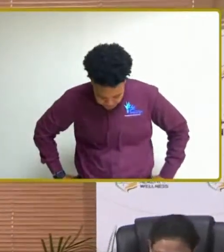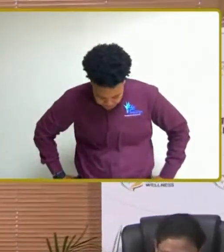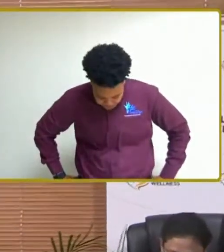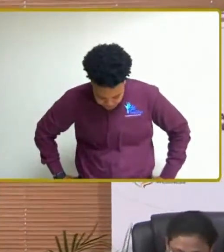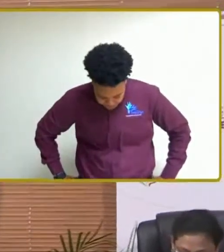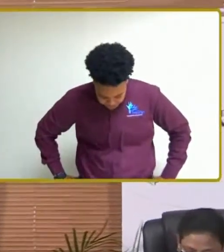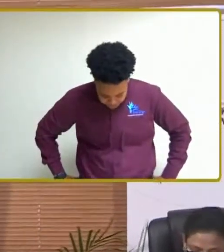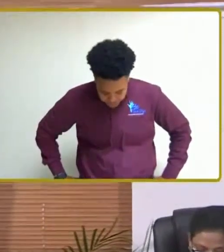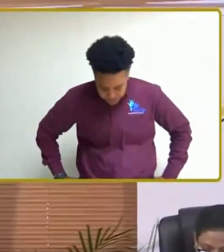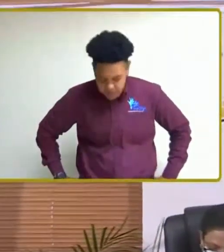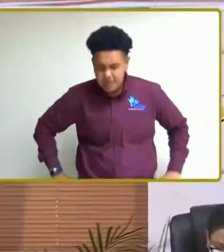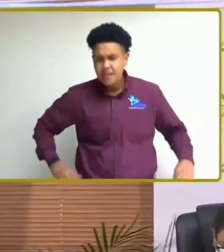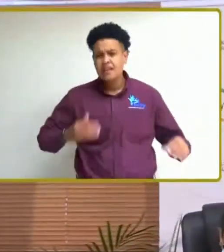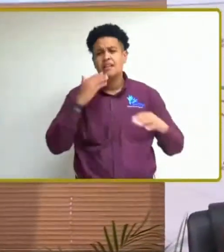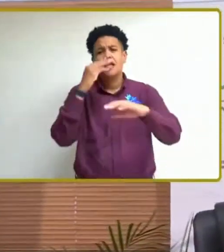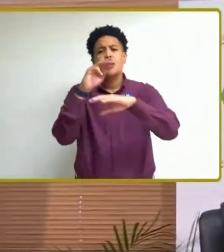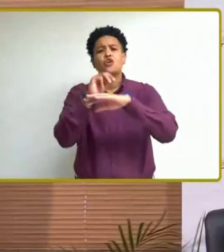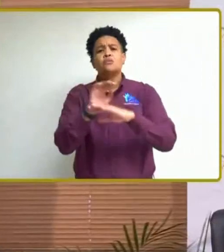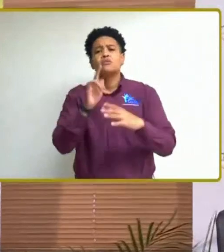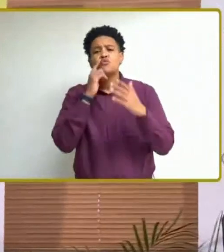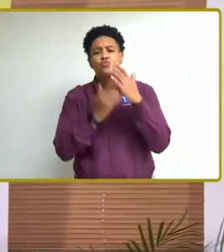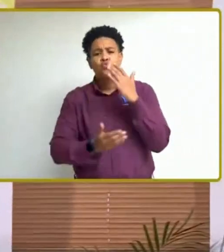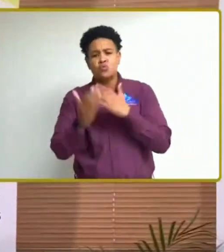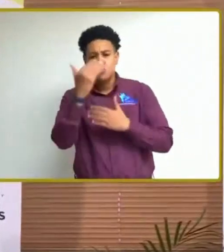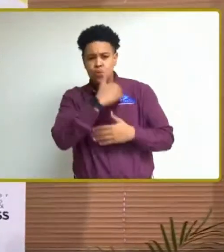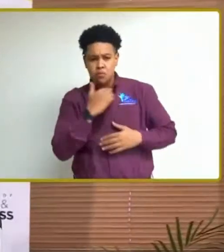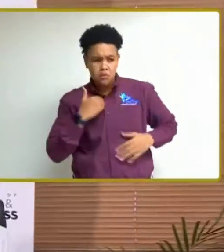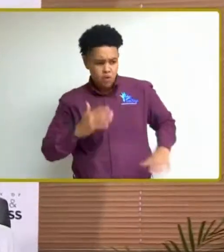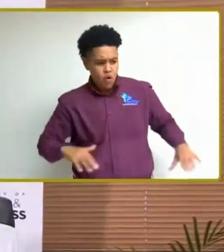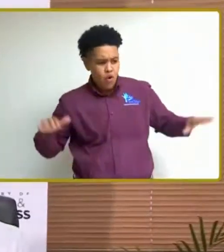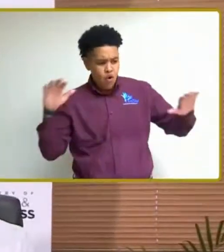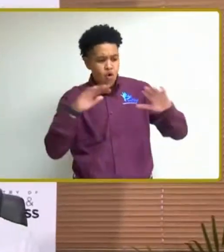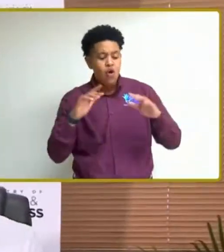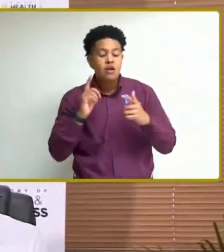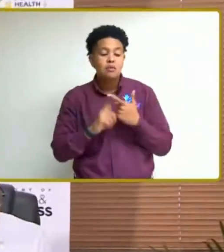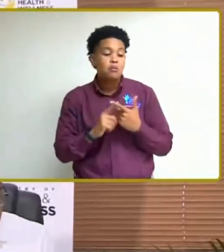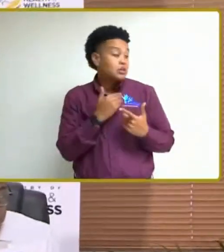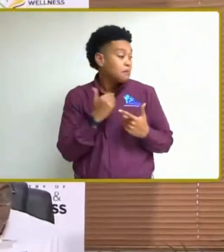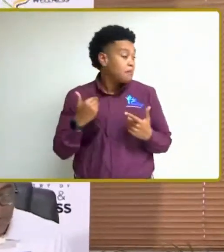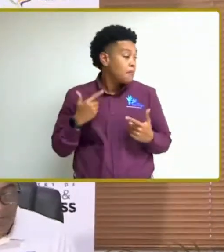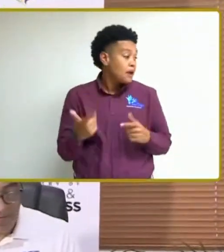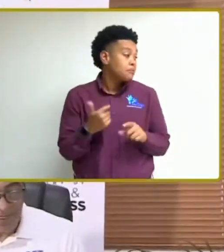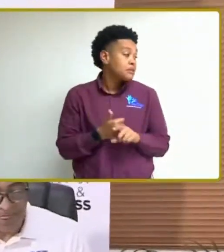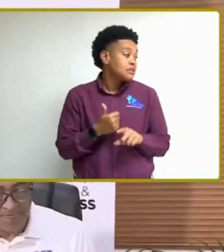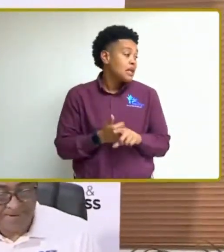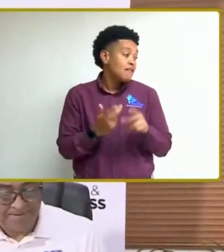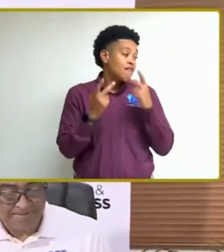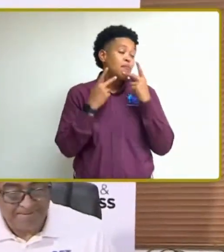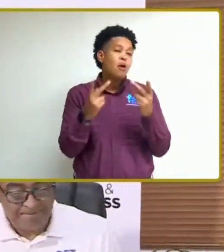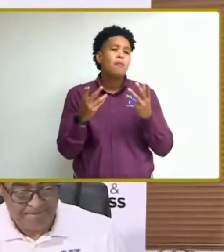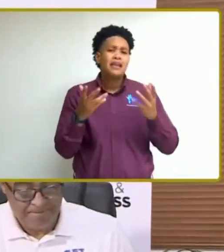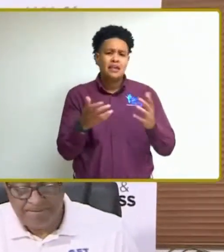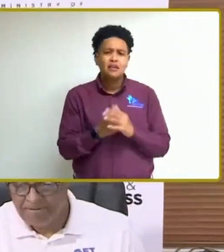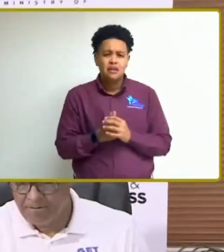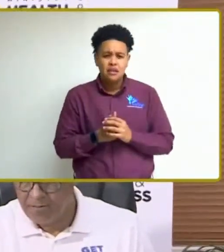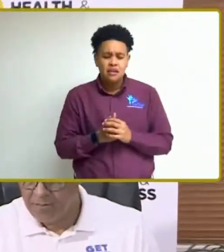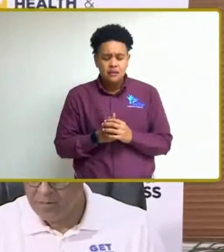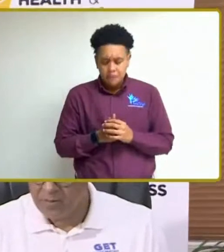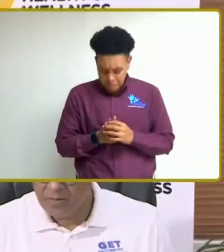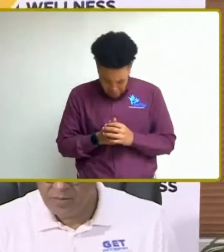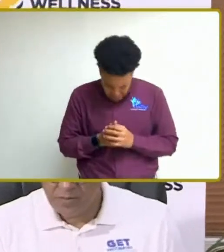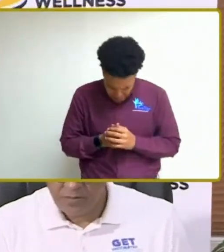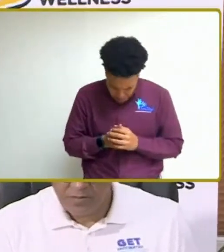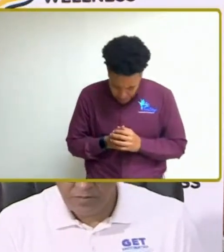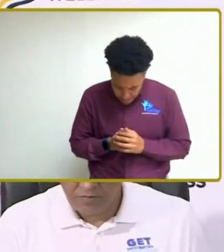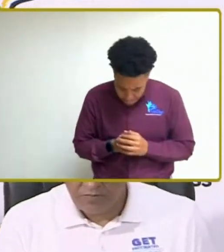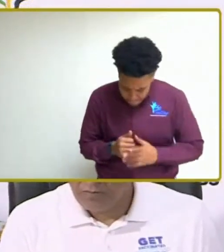Thank you, Minister, and good morning, colleagues and members of the public. So